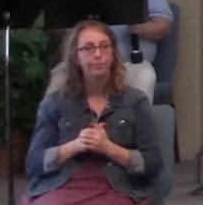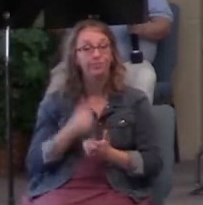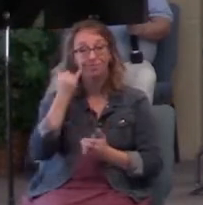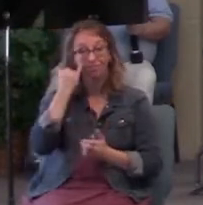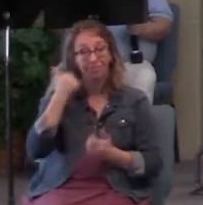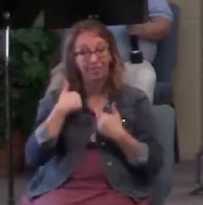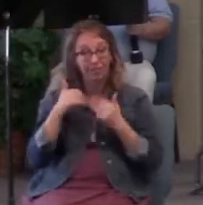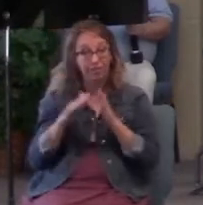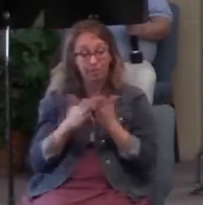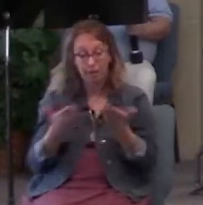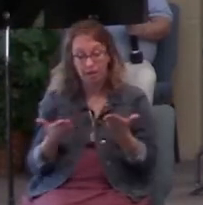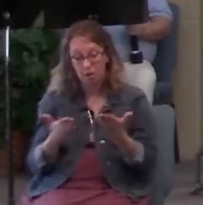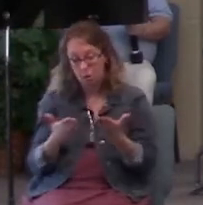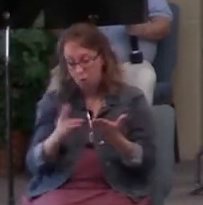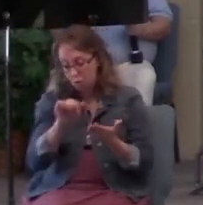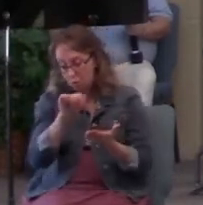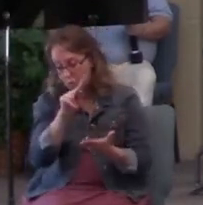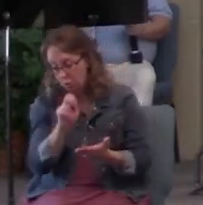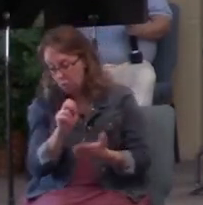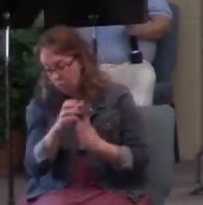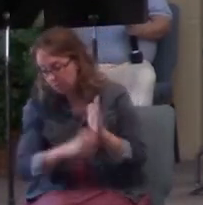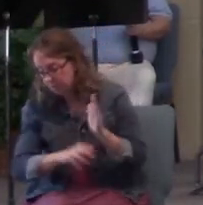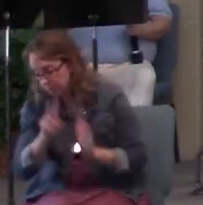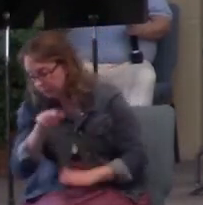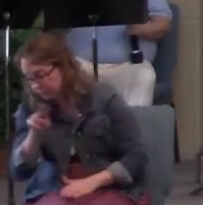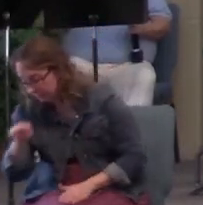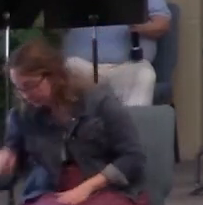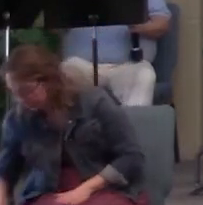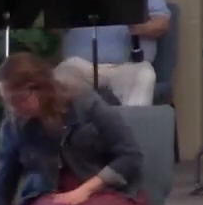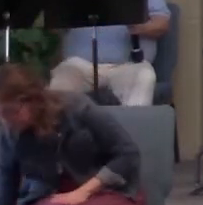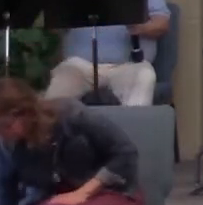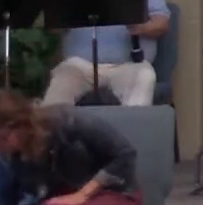Bible, if you turn to Luke chapter 22,